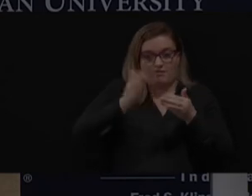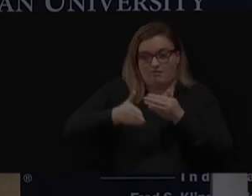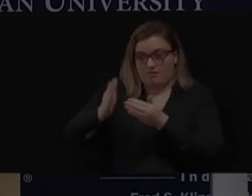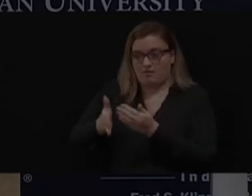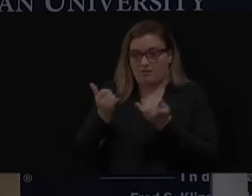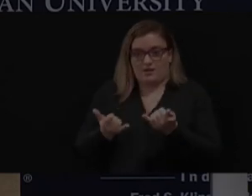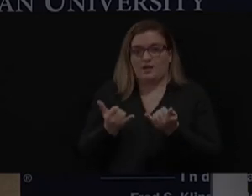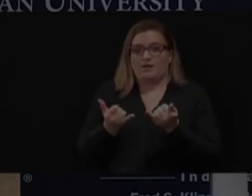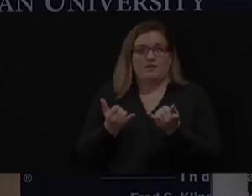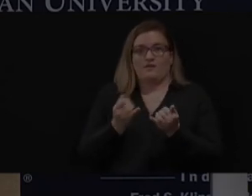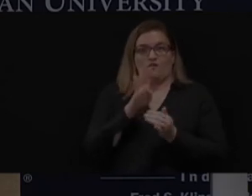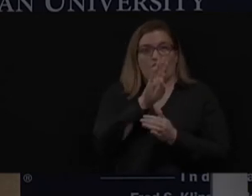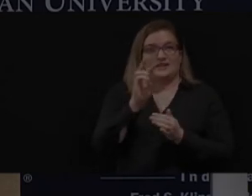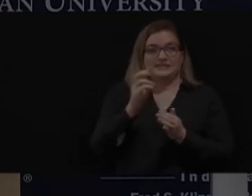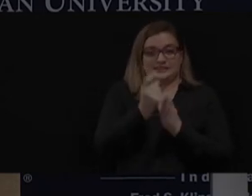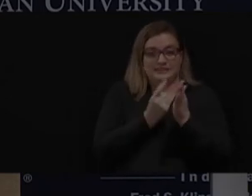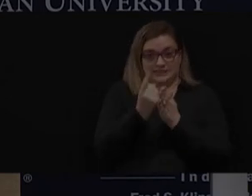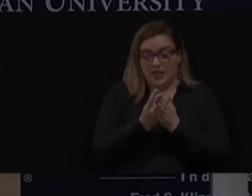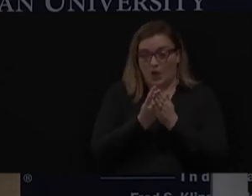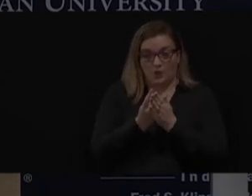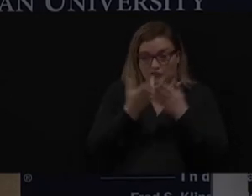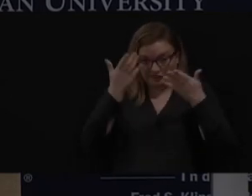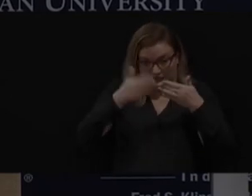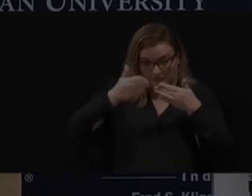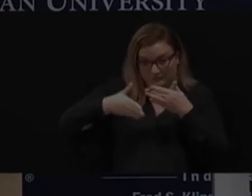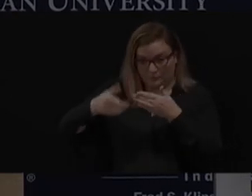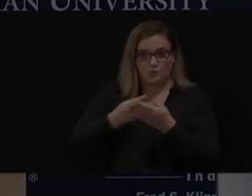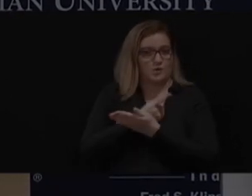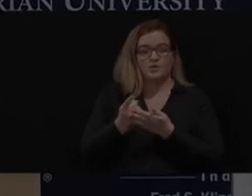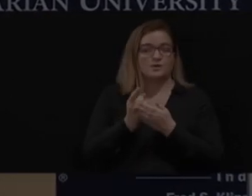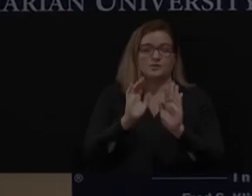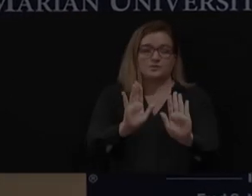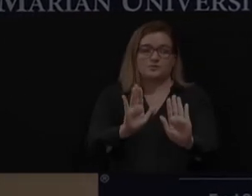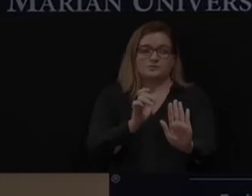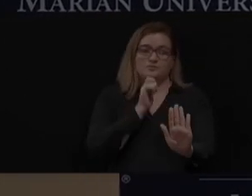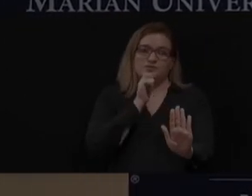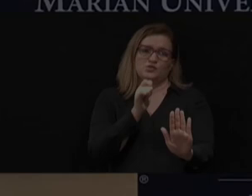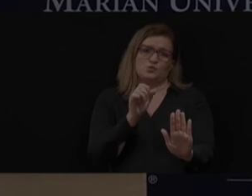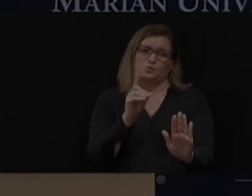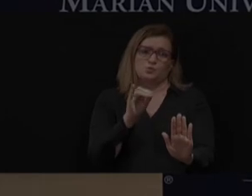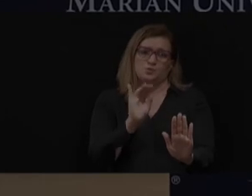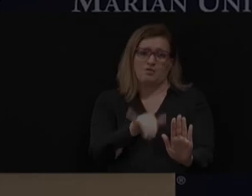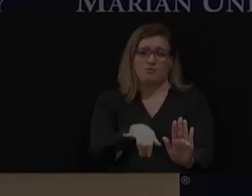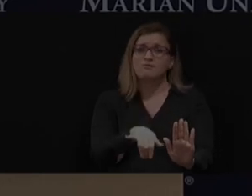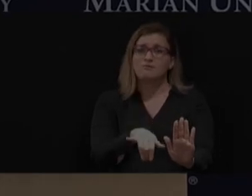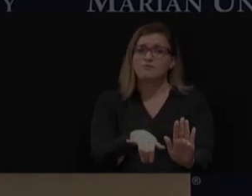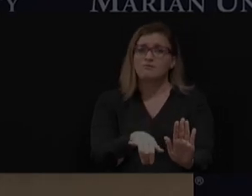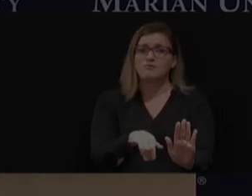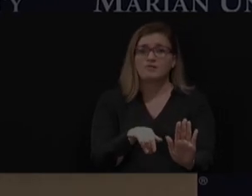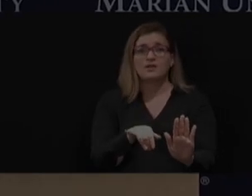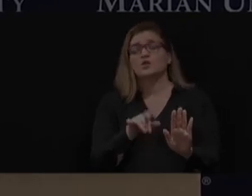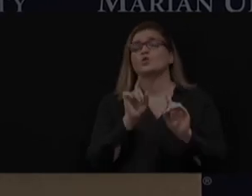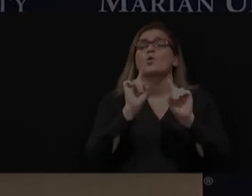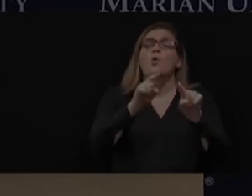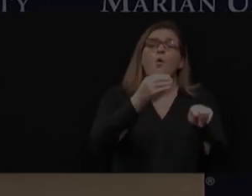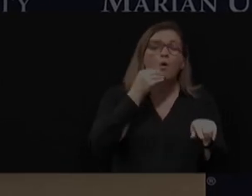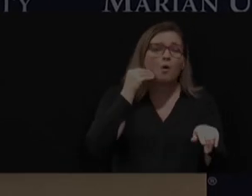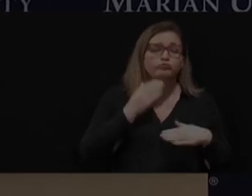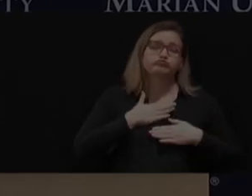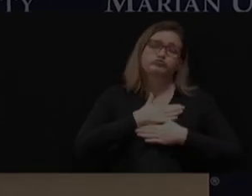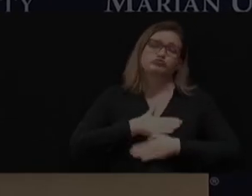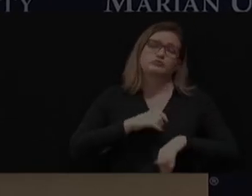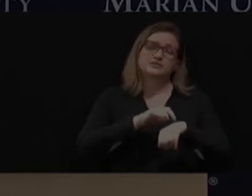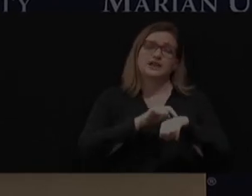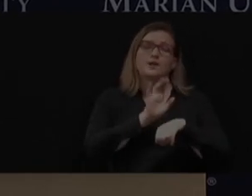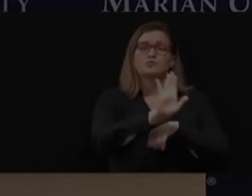get 46 hours worth of work done in 1 week. I don't want you to do that, okay? Please go home and spend a little bit of time with your families. Now, there